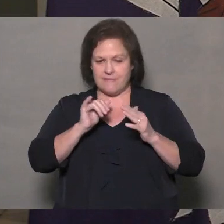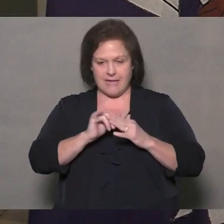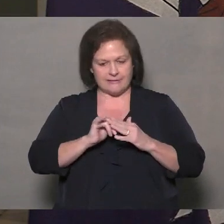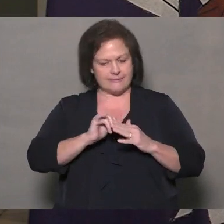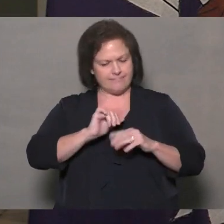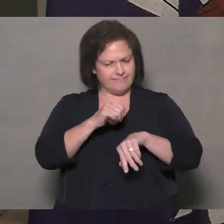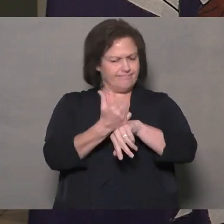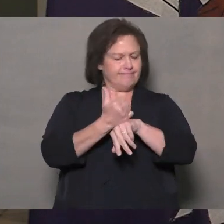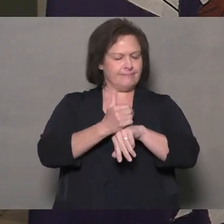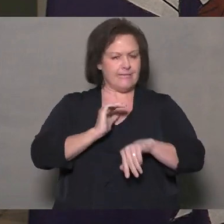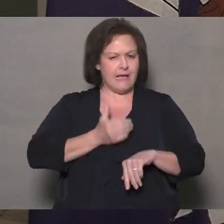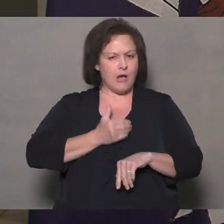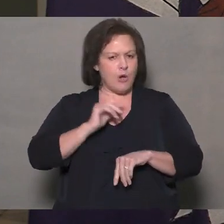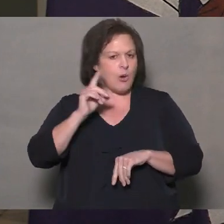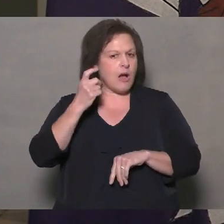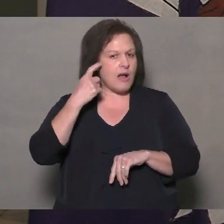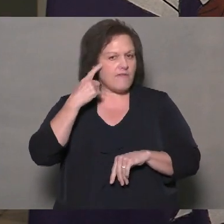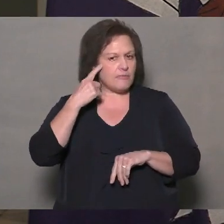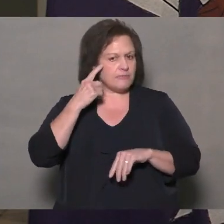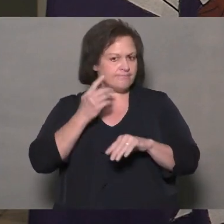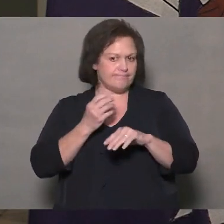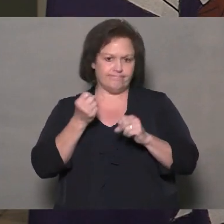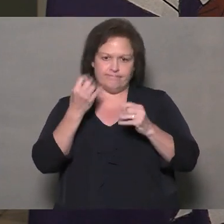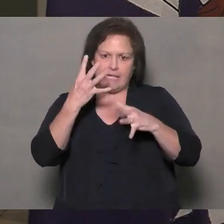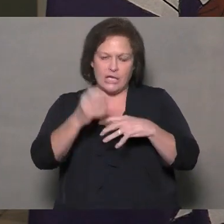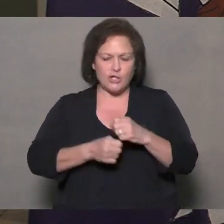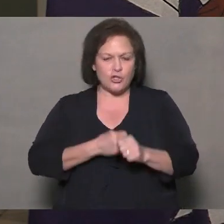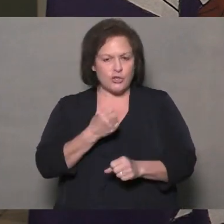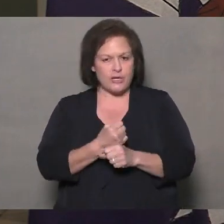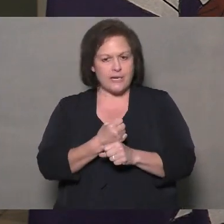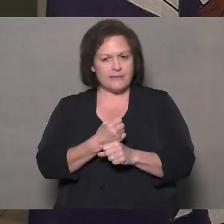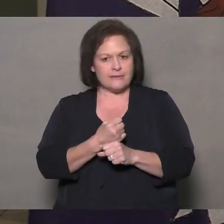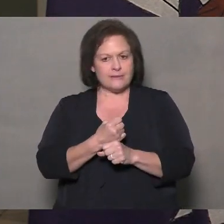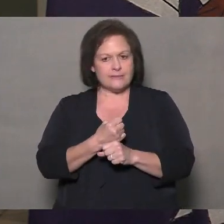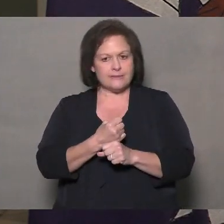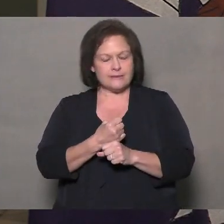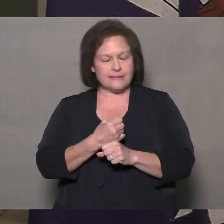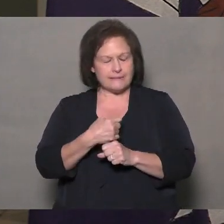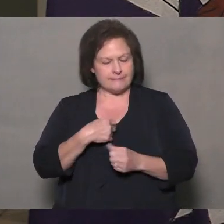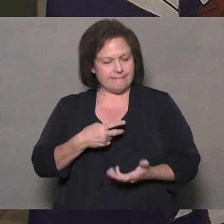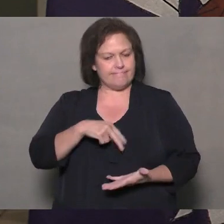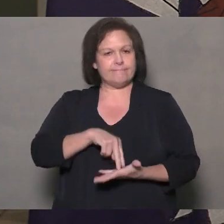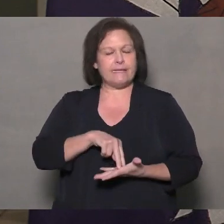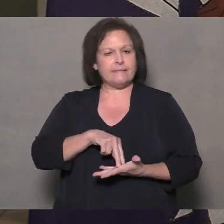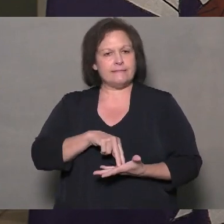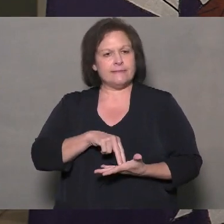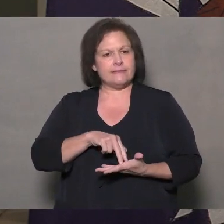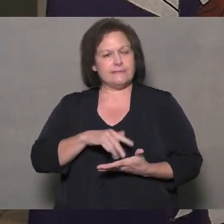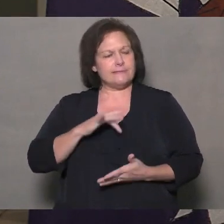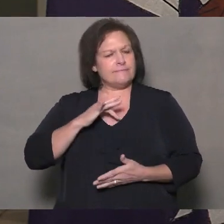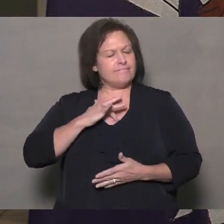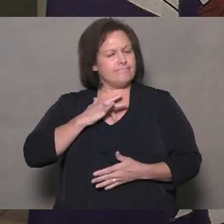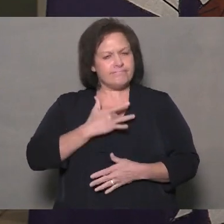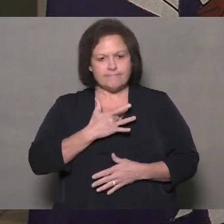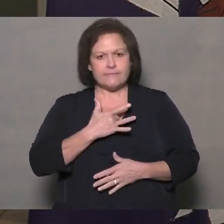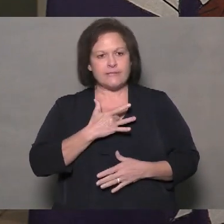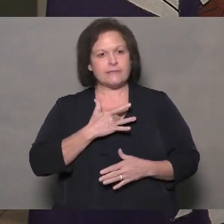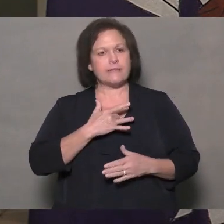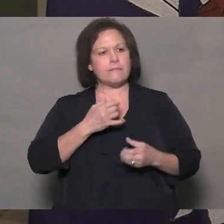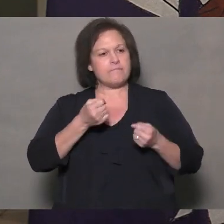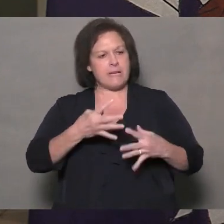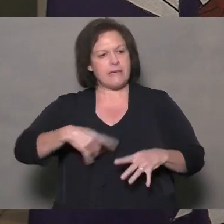government for over a century. And I stand here filled with the spirit of the mayors that have come before